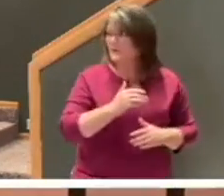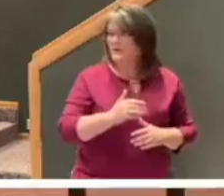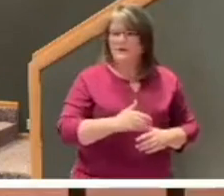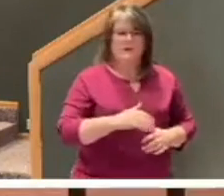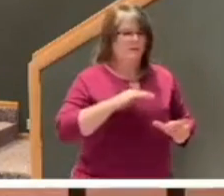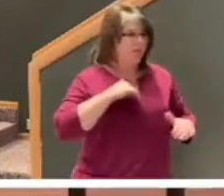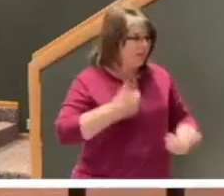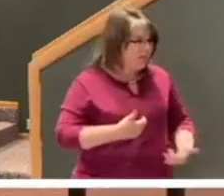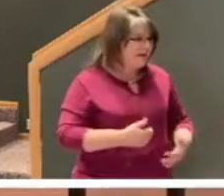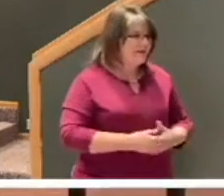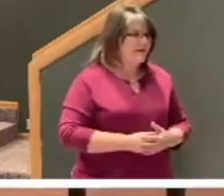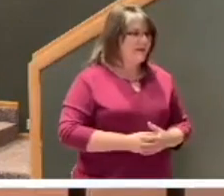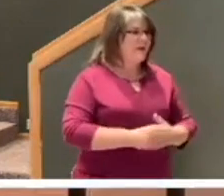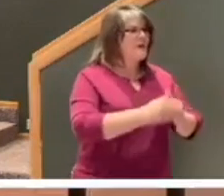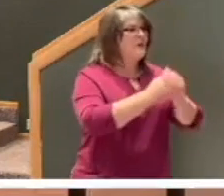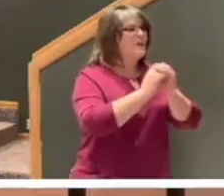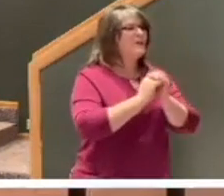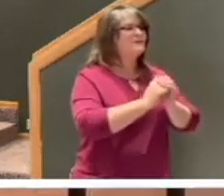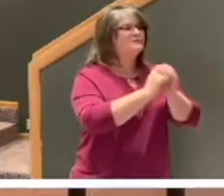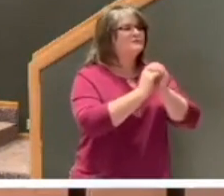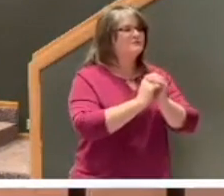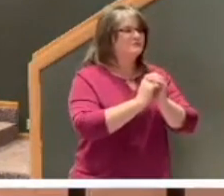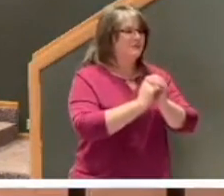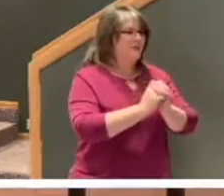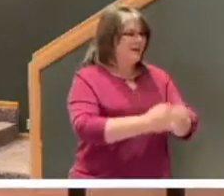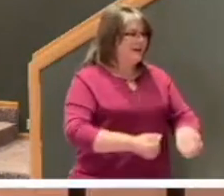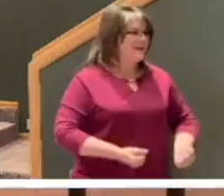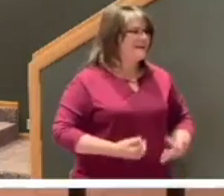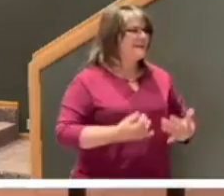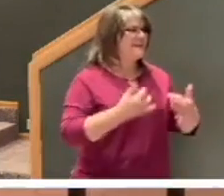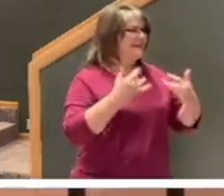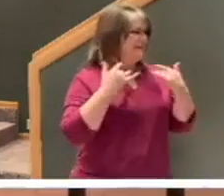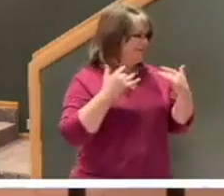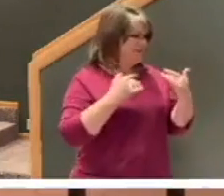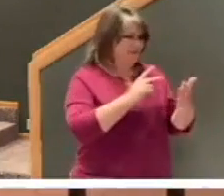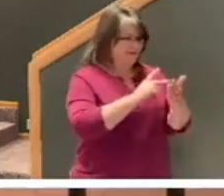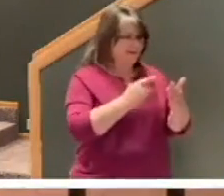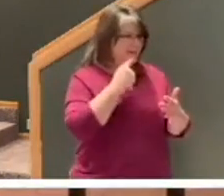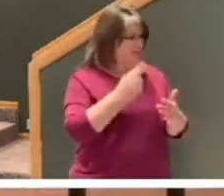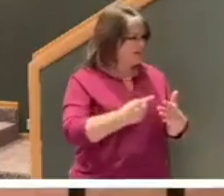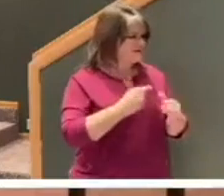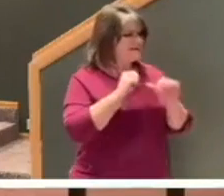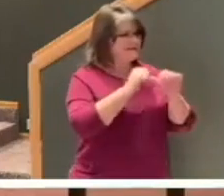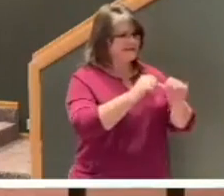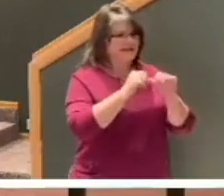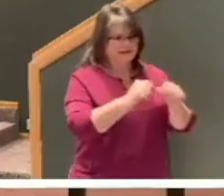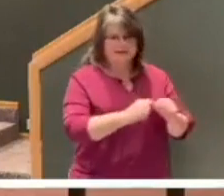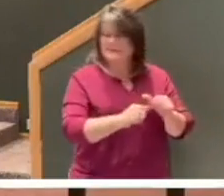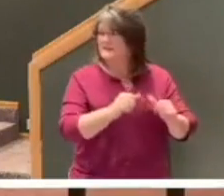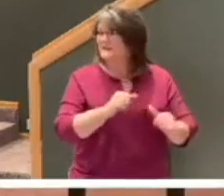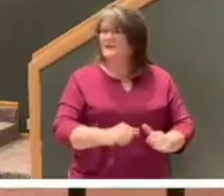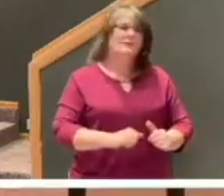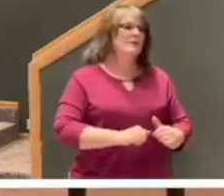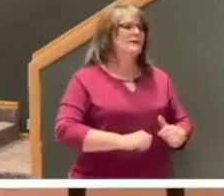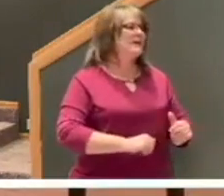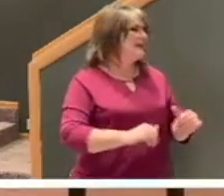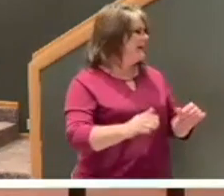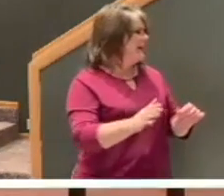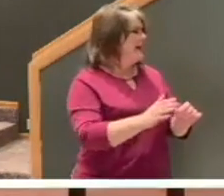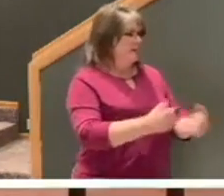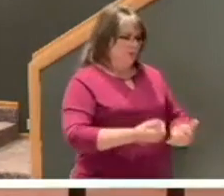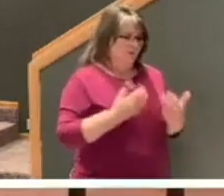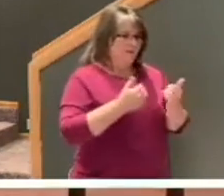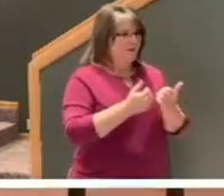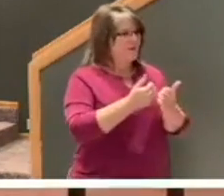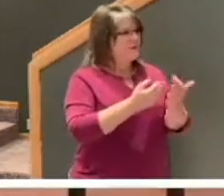beat. Worship. Get filled, get filled. Paul says, be continually filled by the Holy Spirit. And so